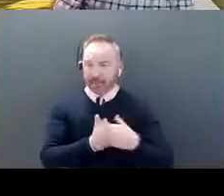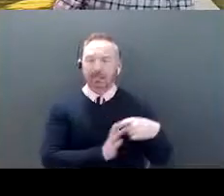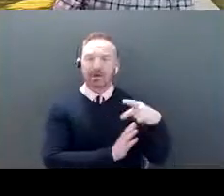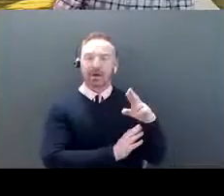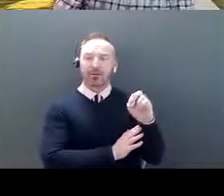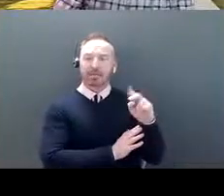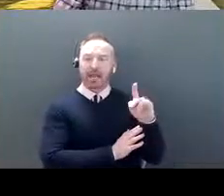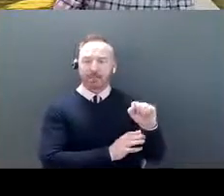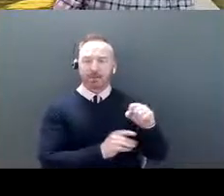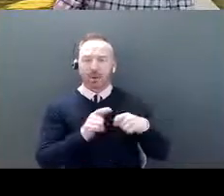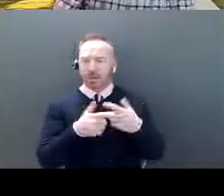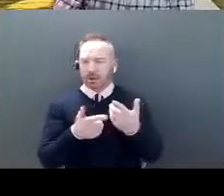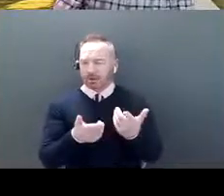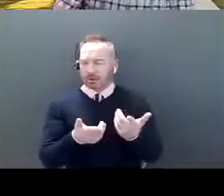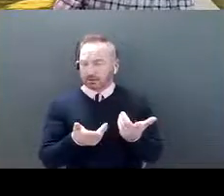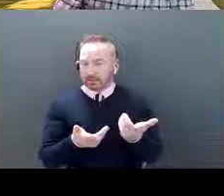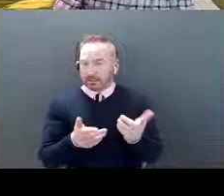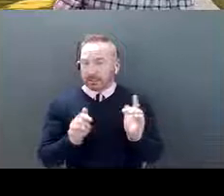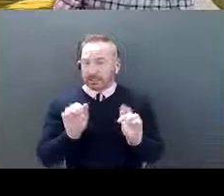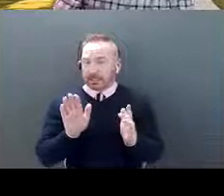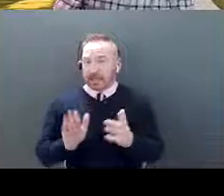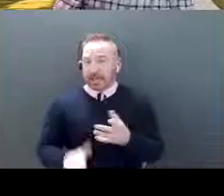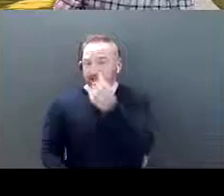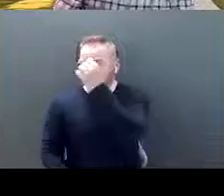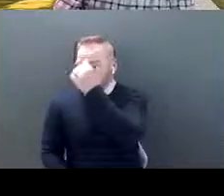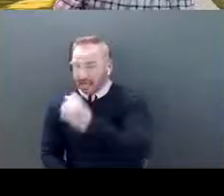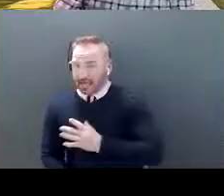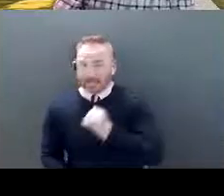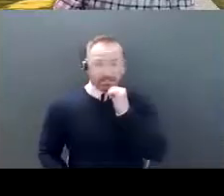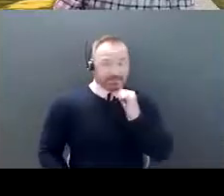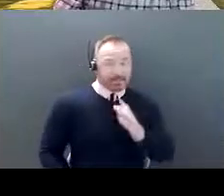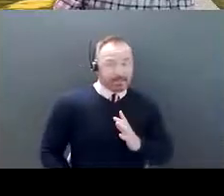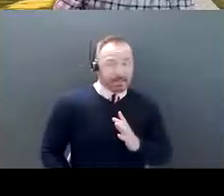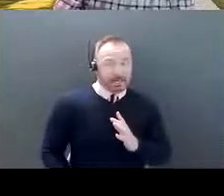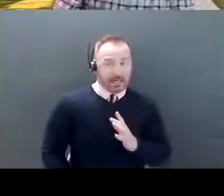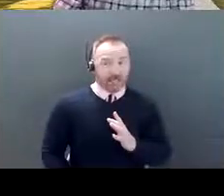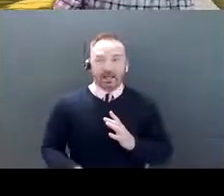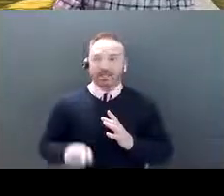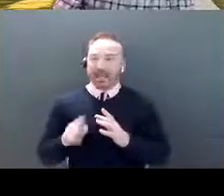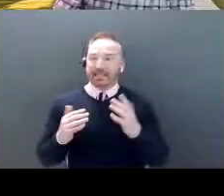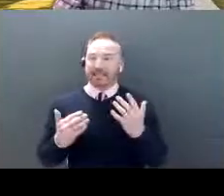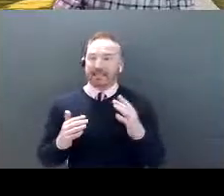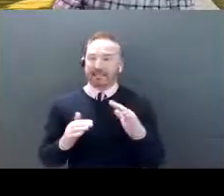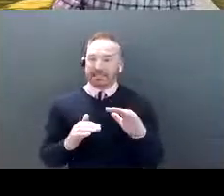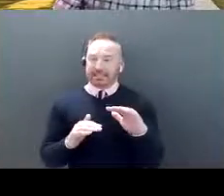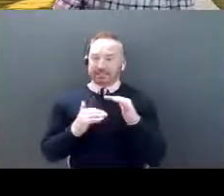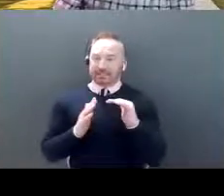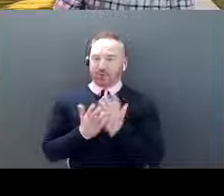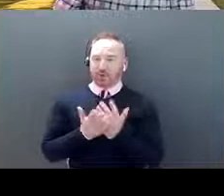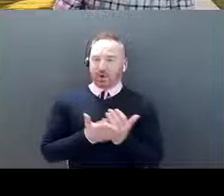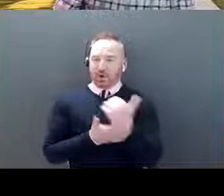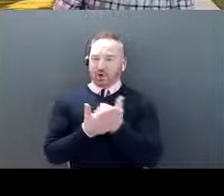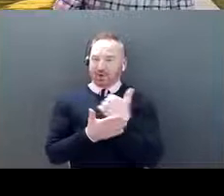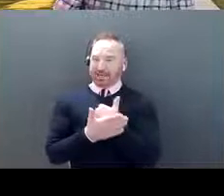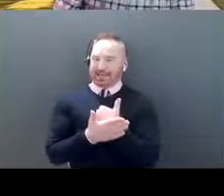how the ways in which your sex really limits your earning power over your lifetime. As women